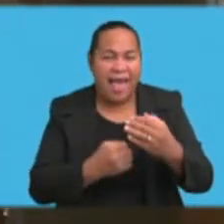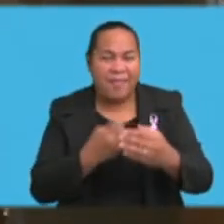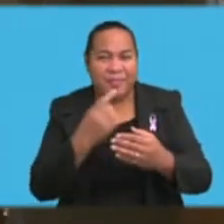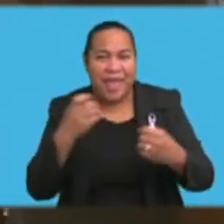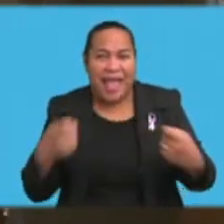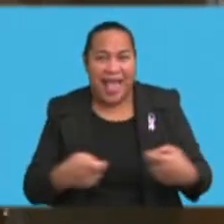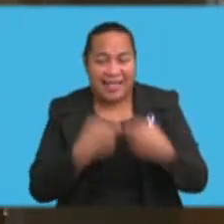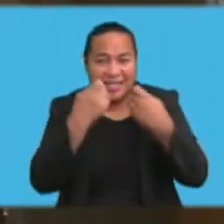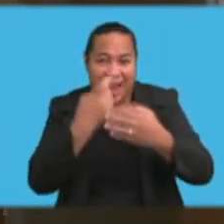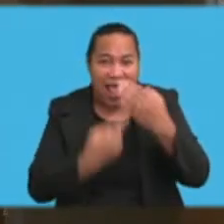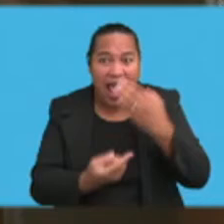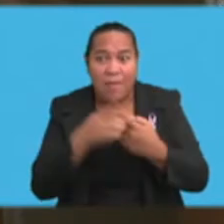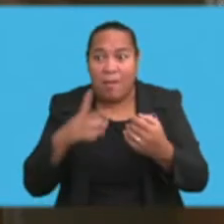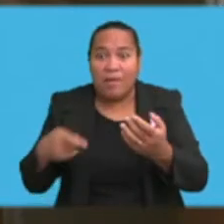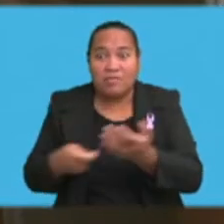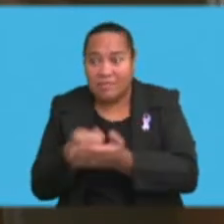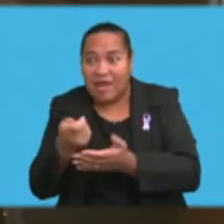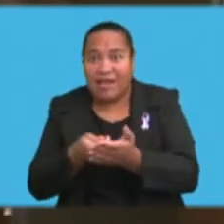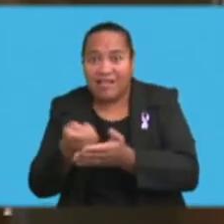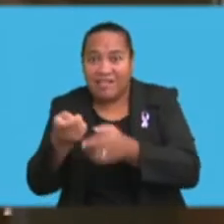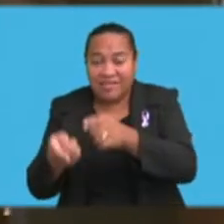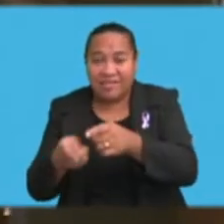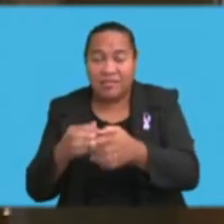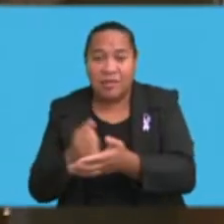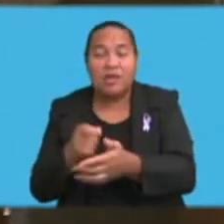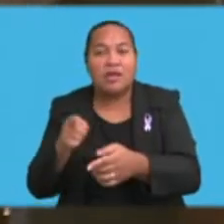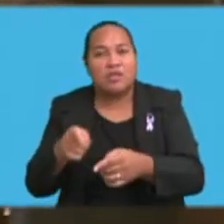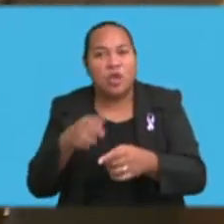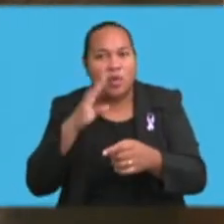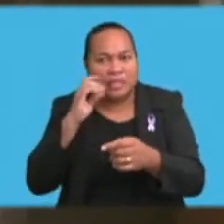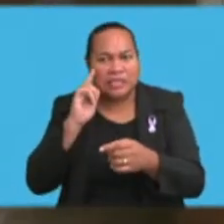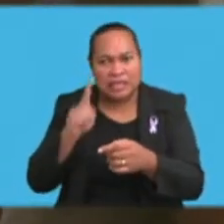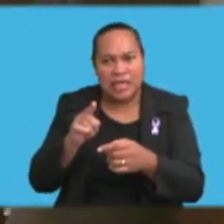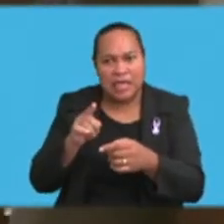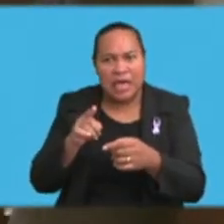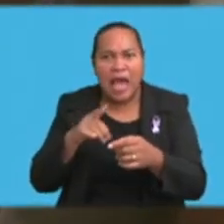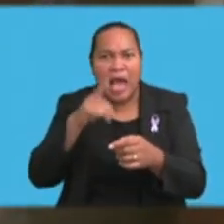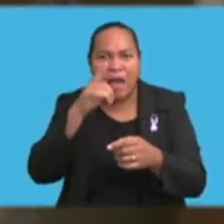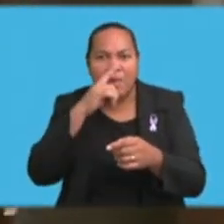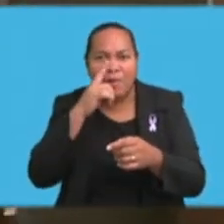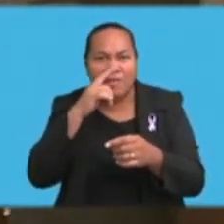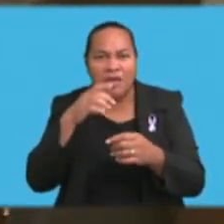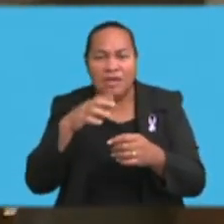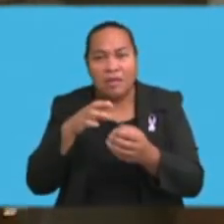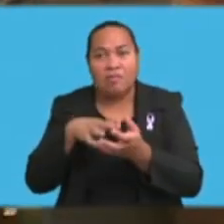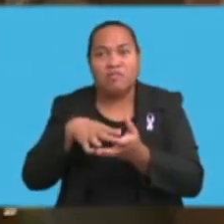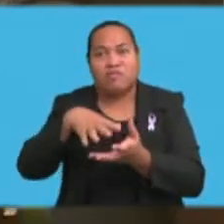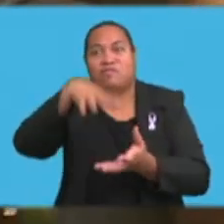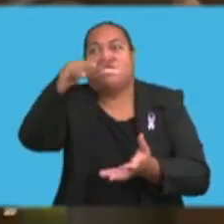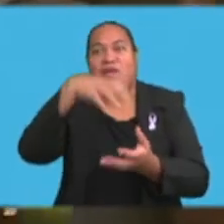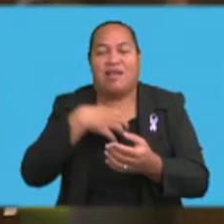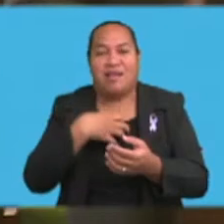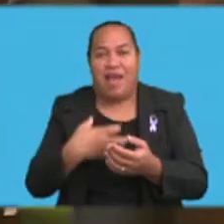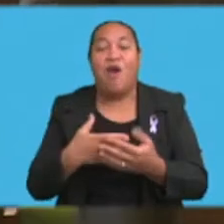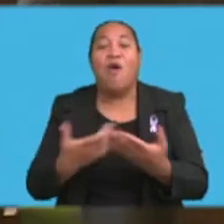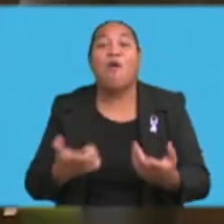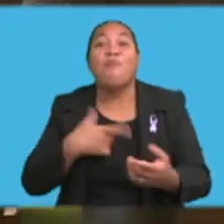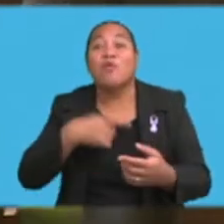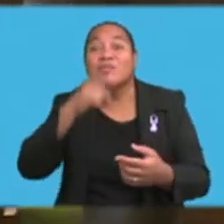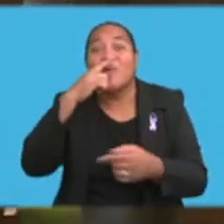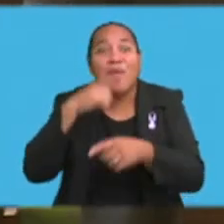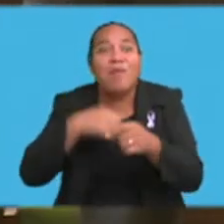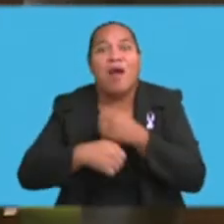as information and knowledge on rights at work has increased. So we've noticed that claims for compensation has risen as there's more awareness built